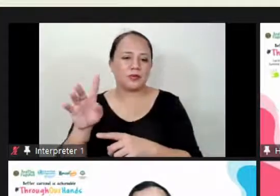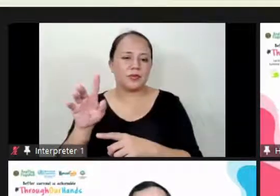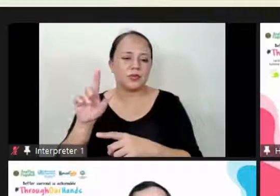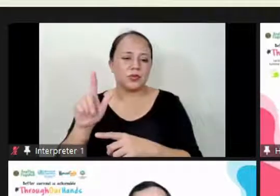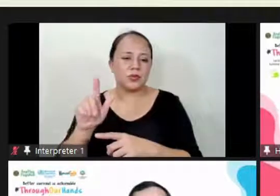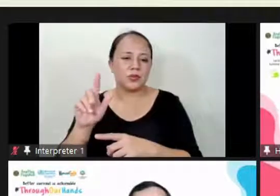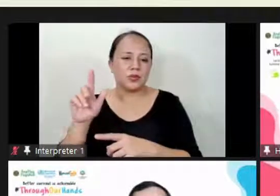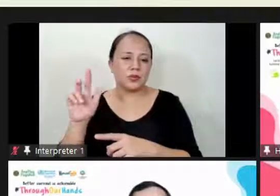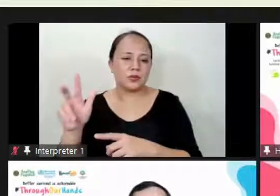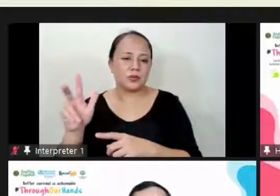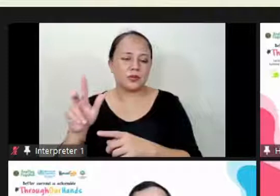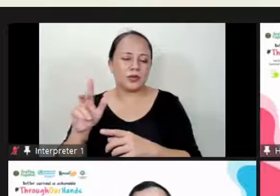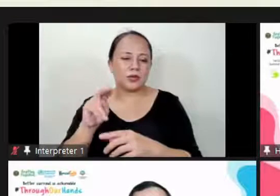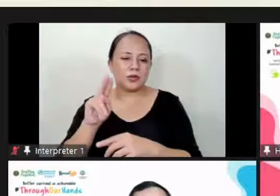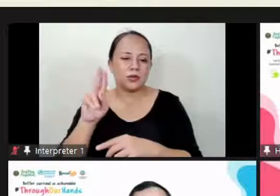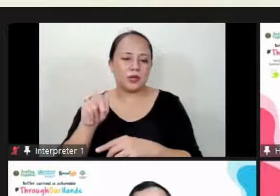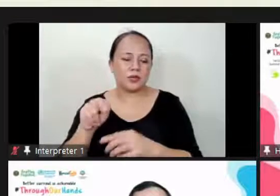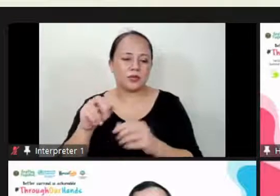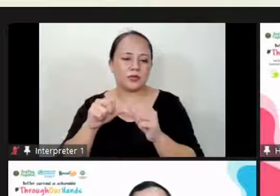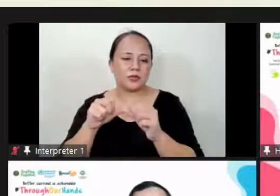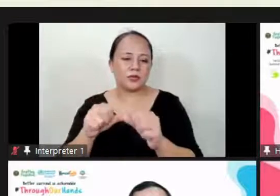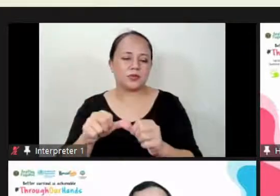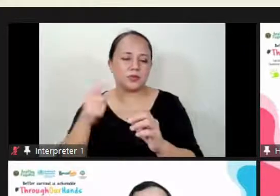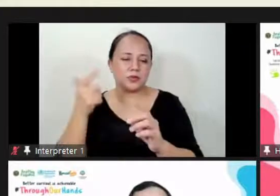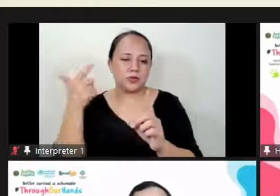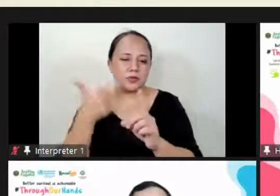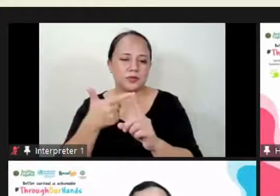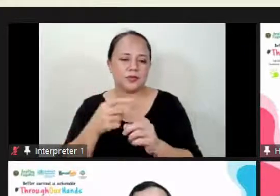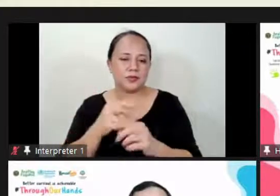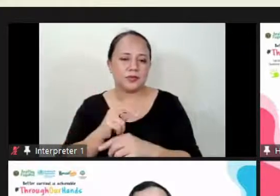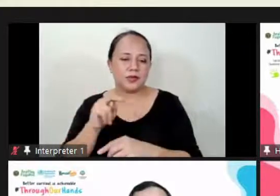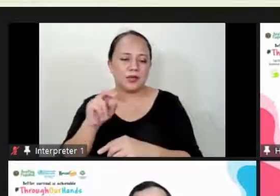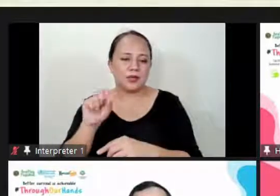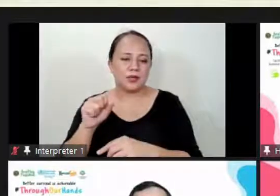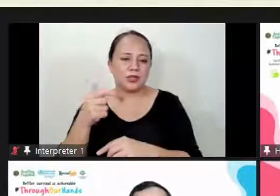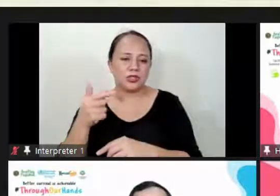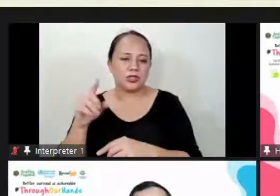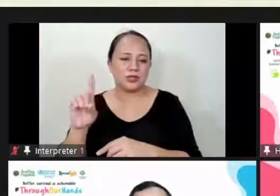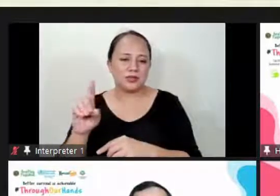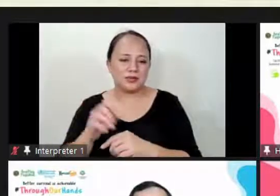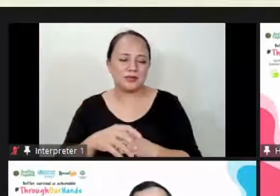2030 United Nations Sustainable Development Goals.